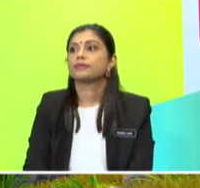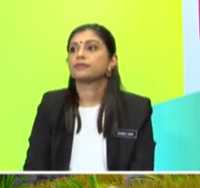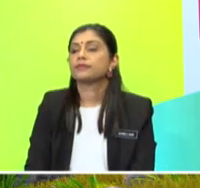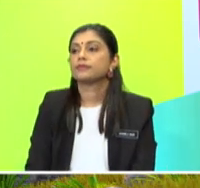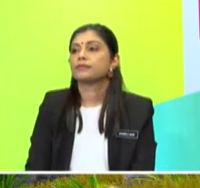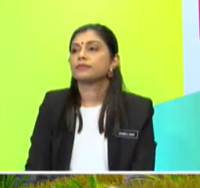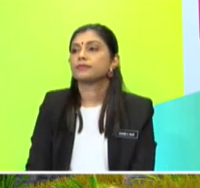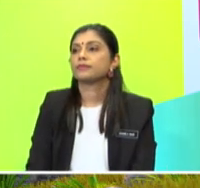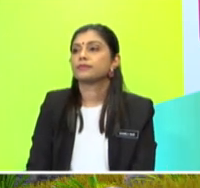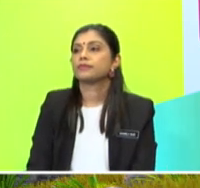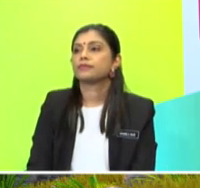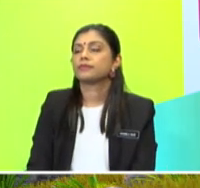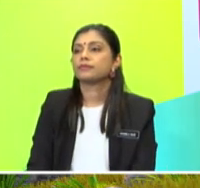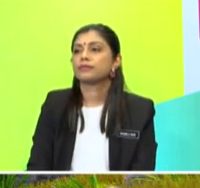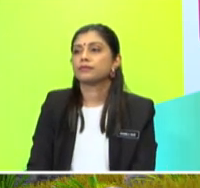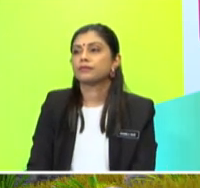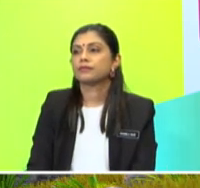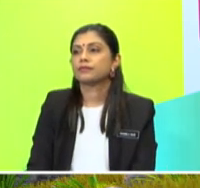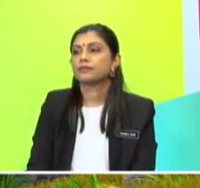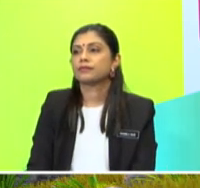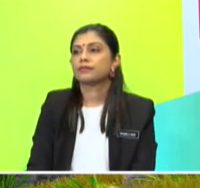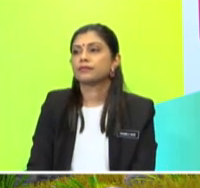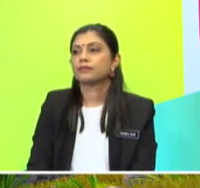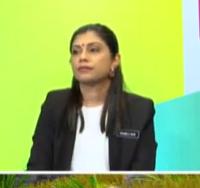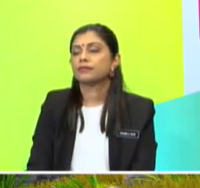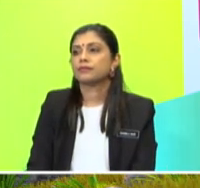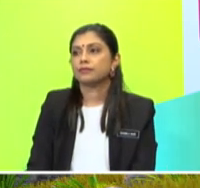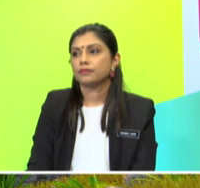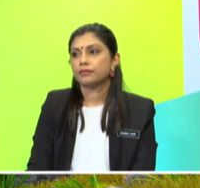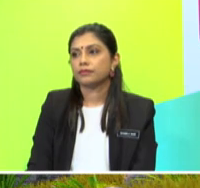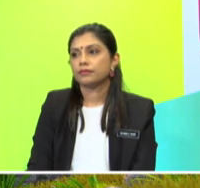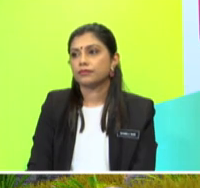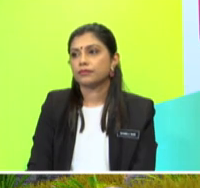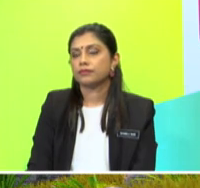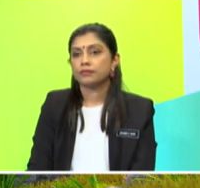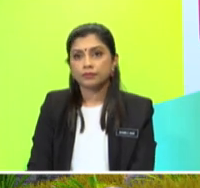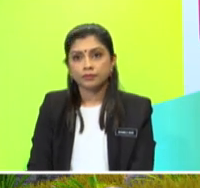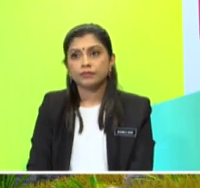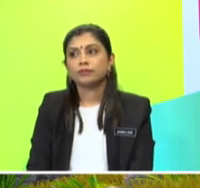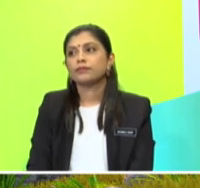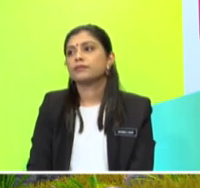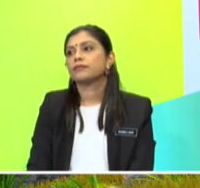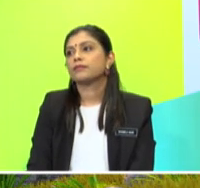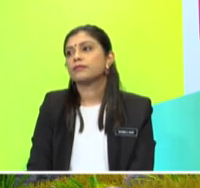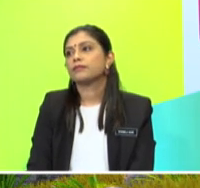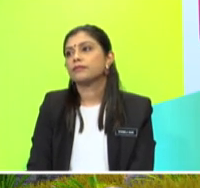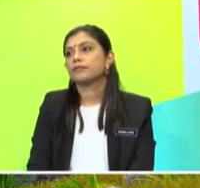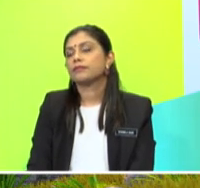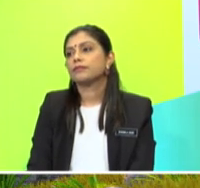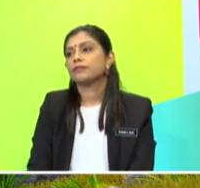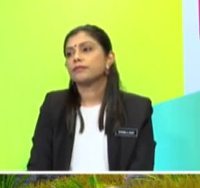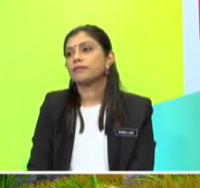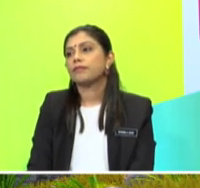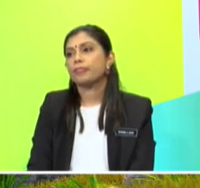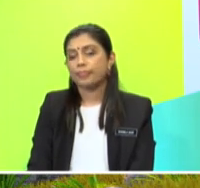should protect the planet. Okay, Sean, students, pupils out there,